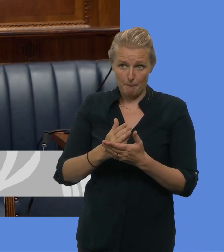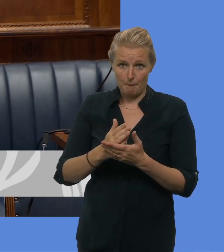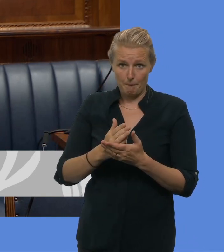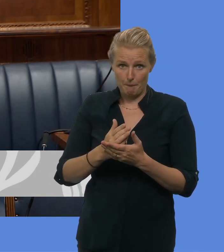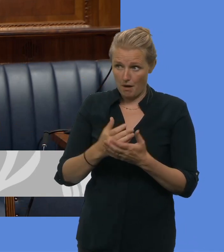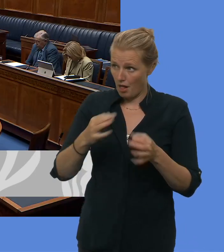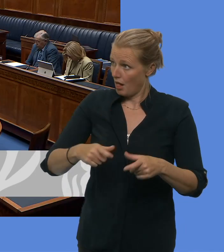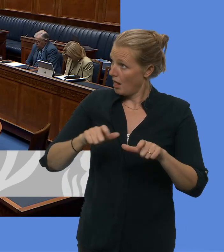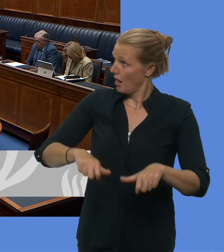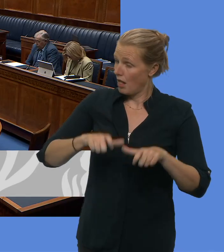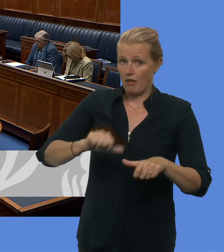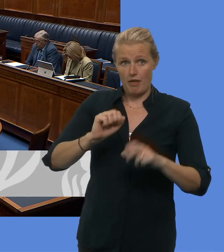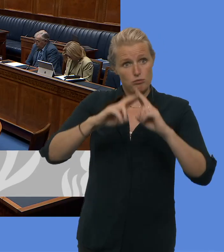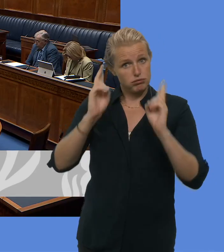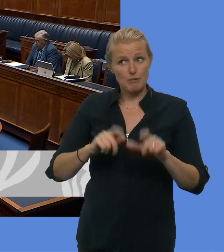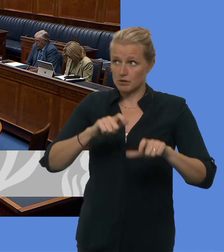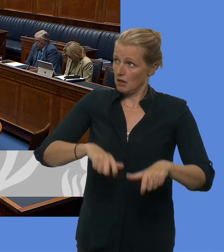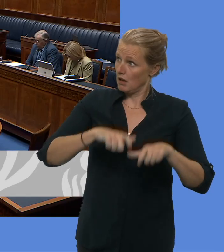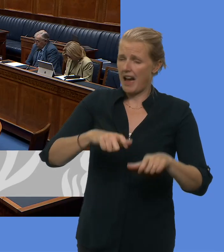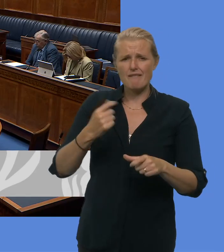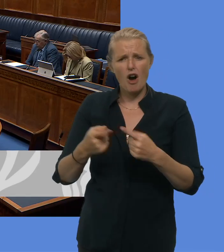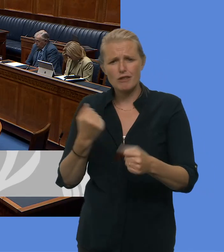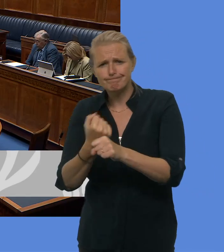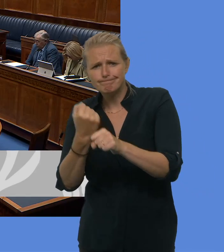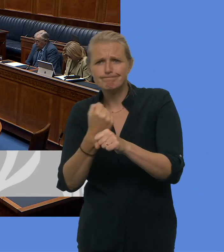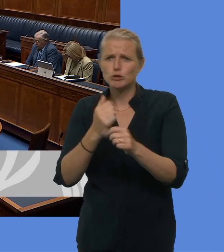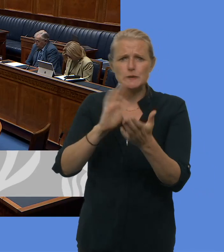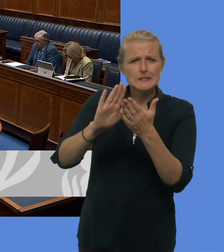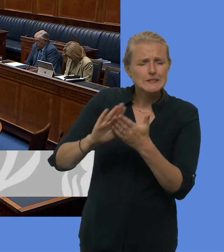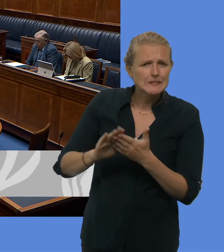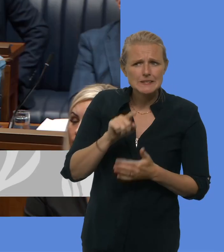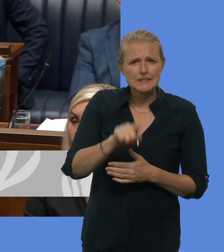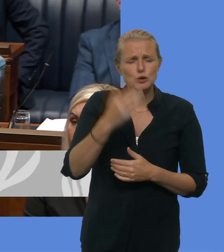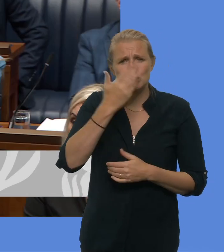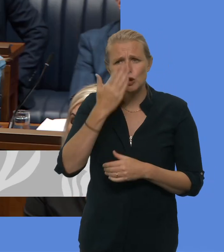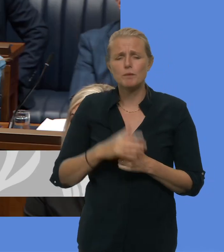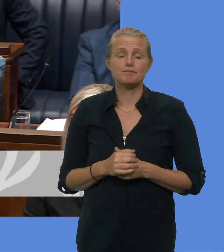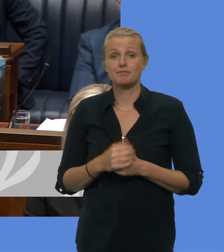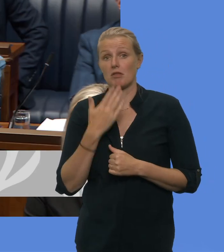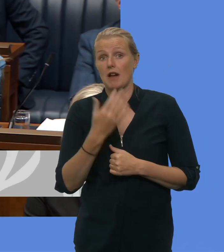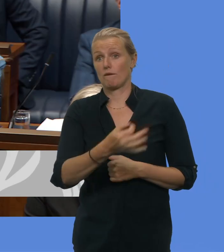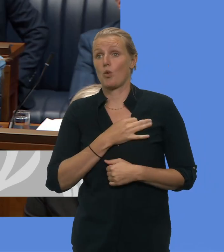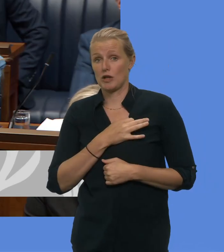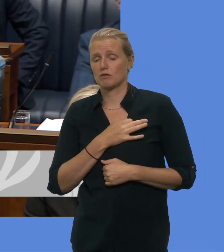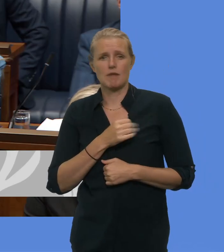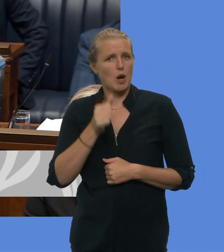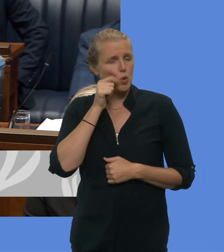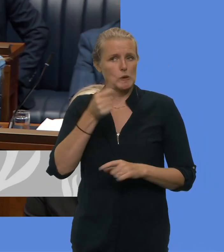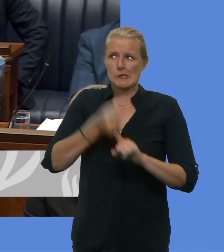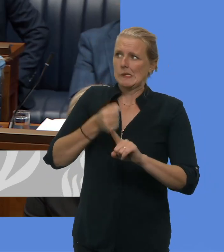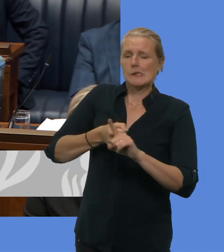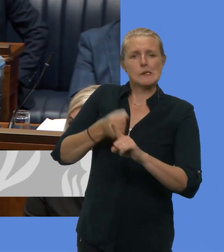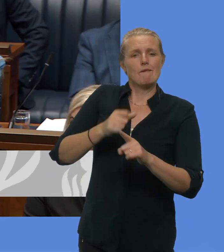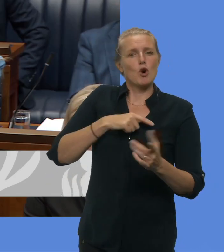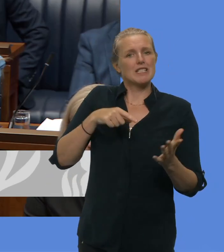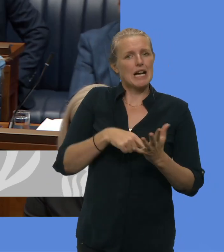current premises? Minister. Well, can I thank the member for that question, and I know he has advocated for Tandragee Junior